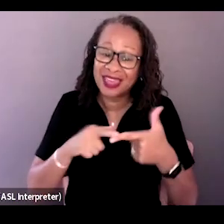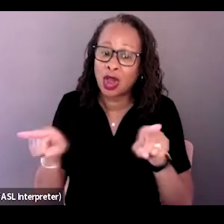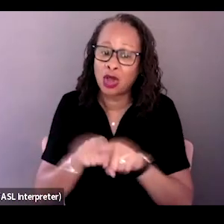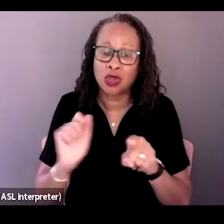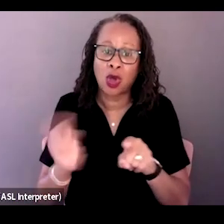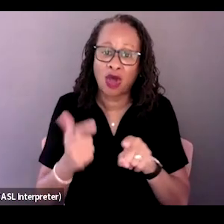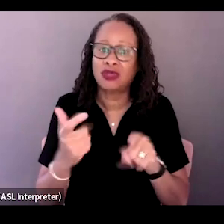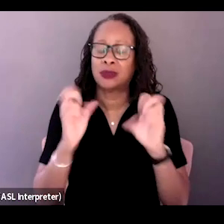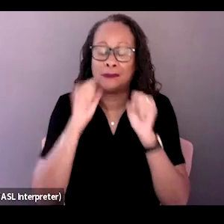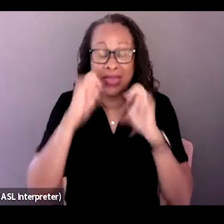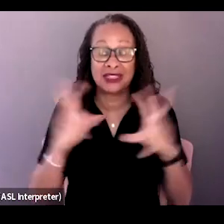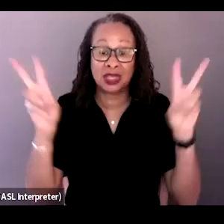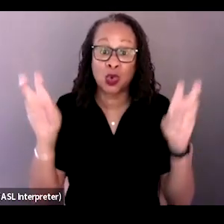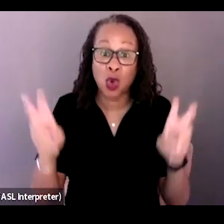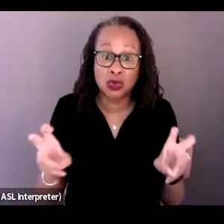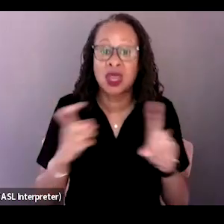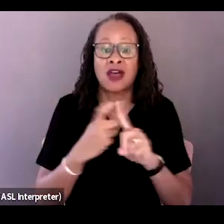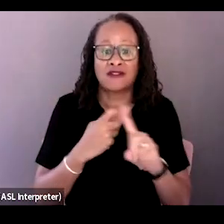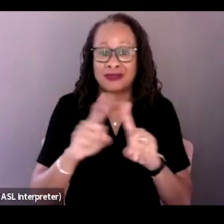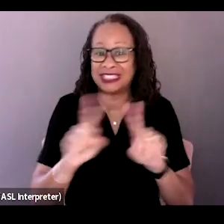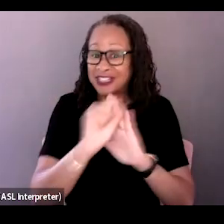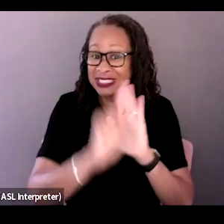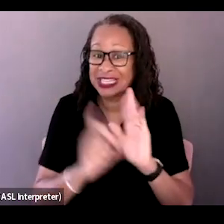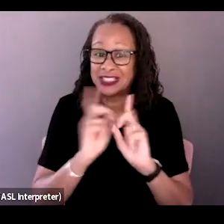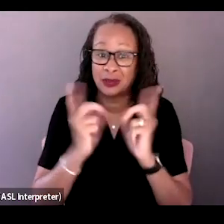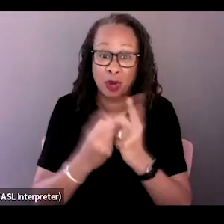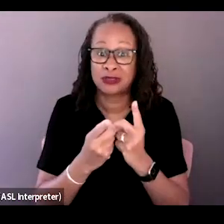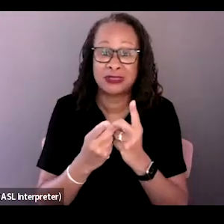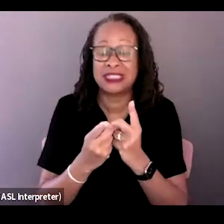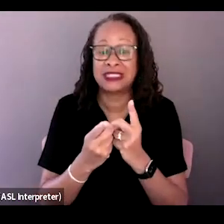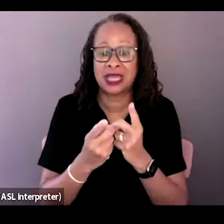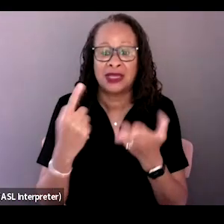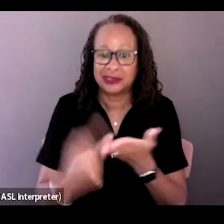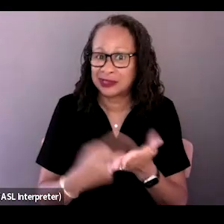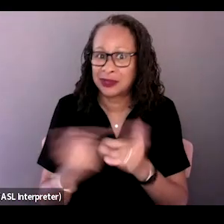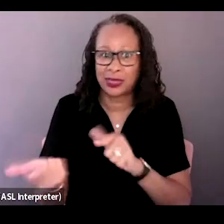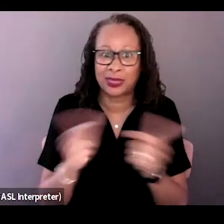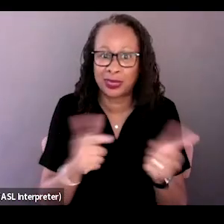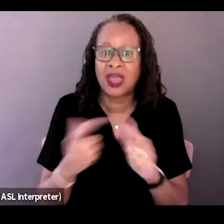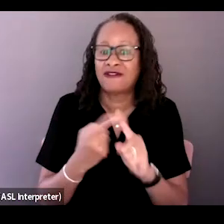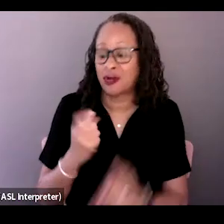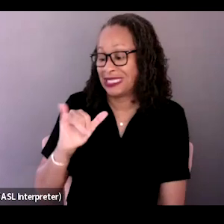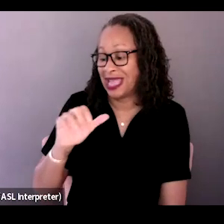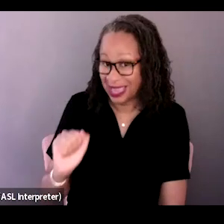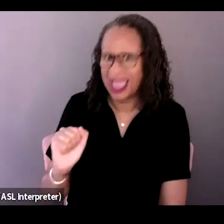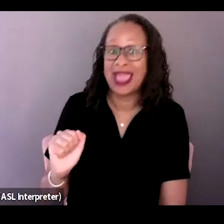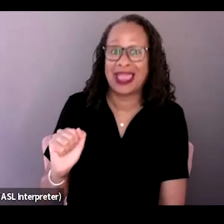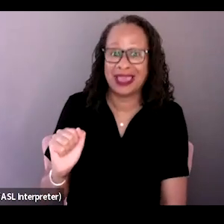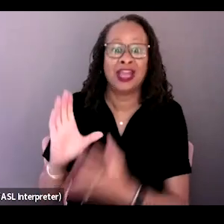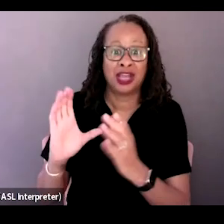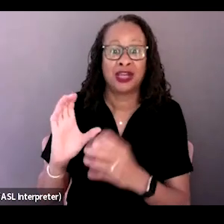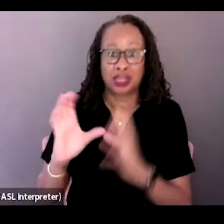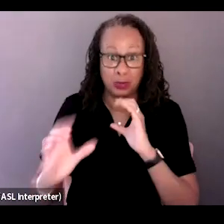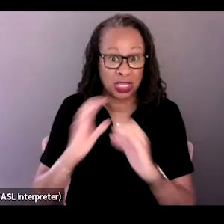extraordinary quotes from State Department communiques, from the CIA communiques. Talk a little bit about gathering all of